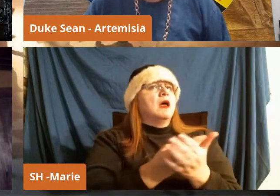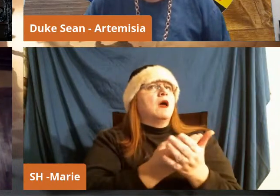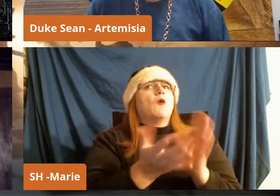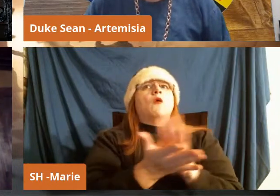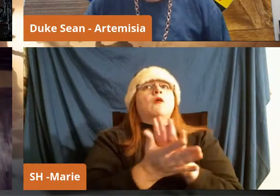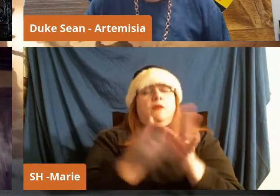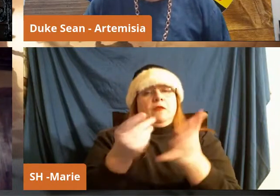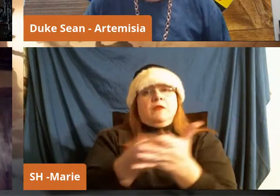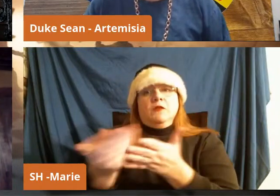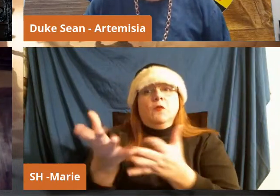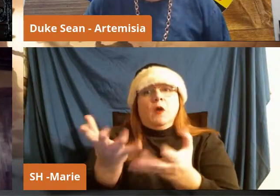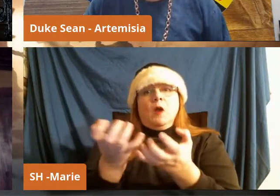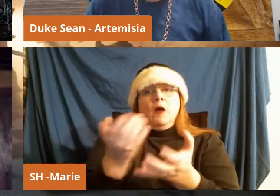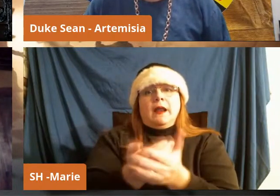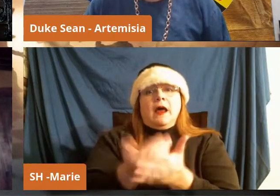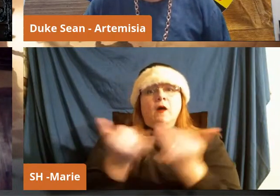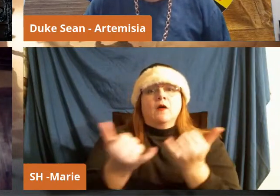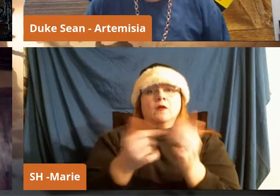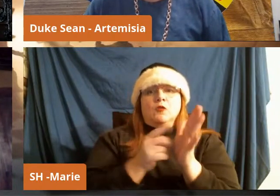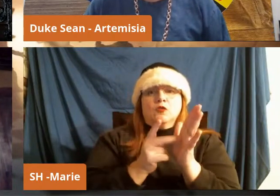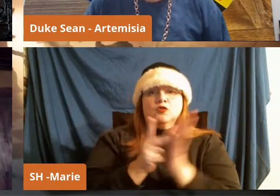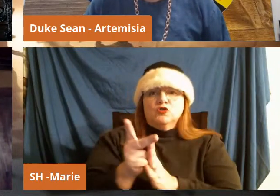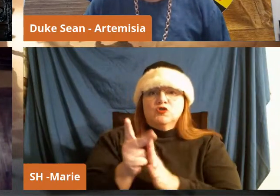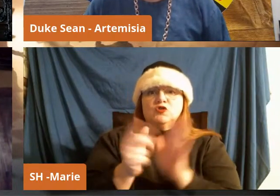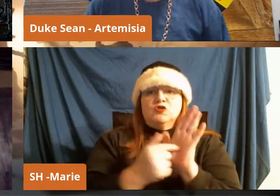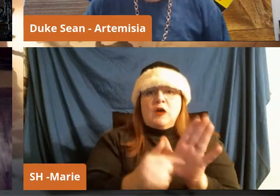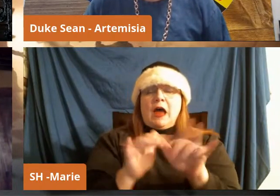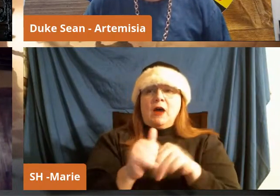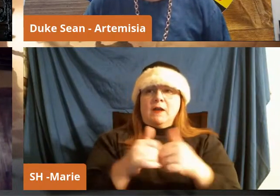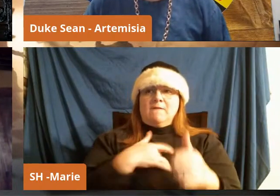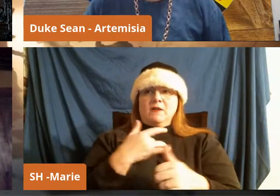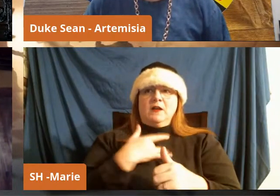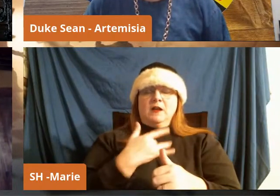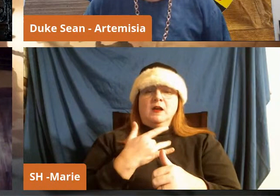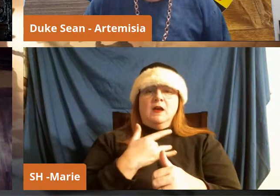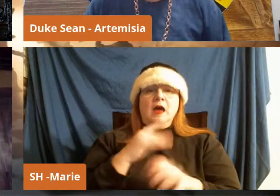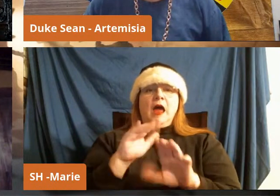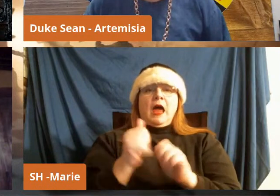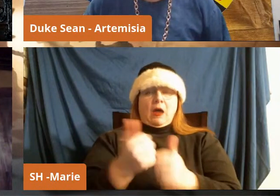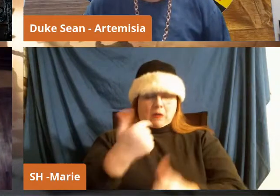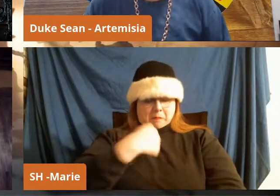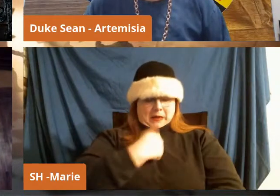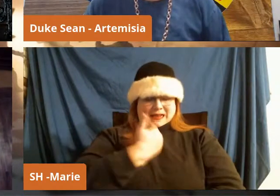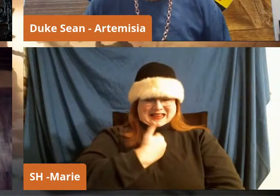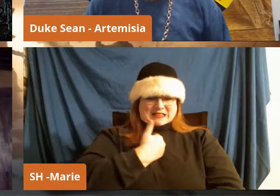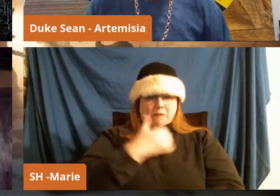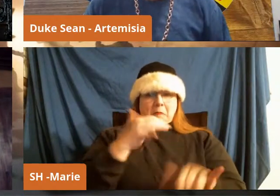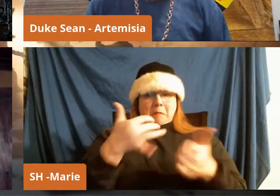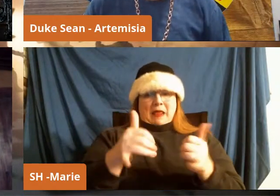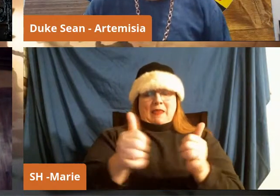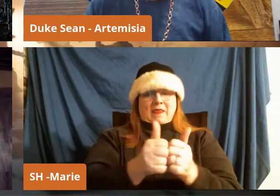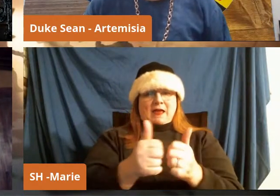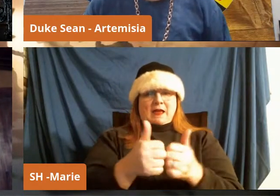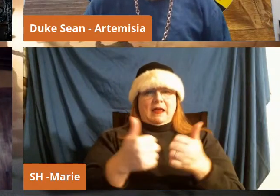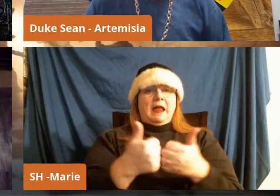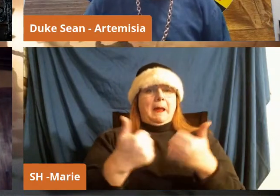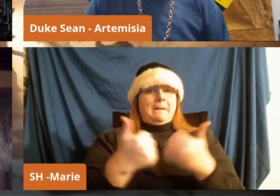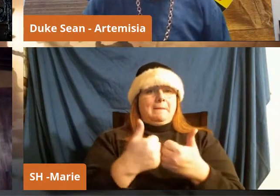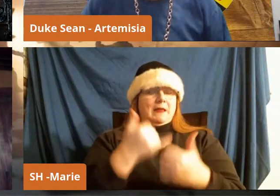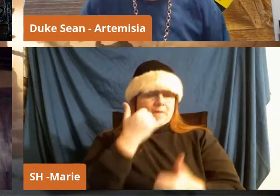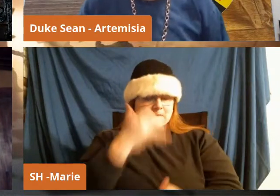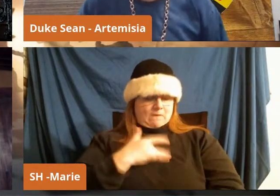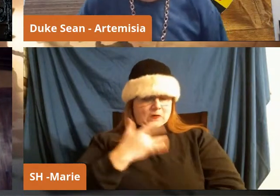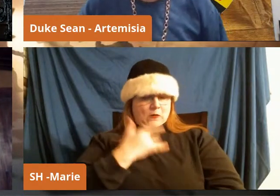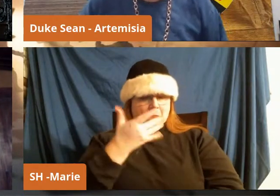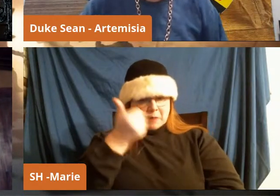get? That's going to improve how I feel about how I'm playing the game. And that you feel better